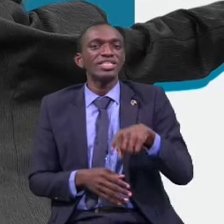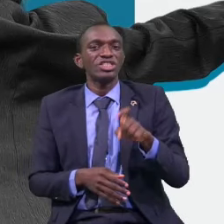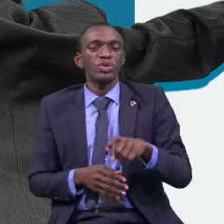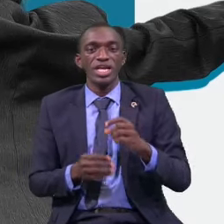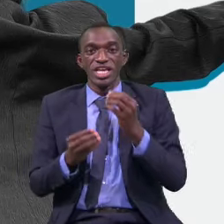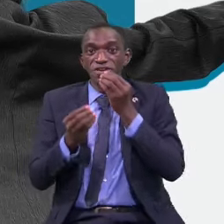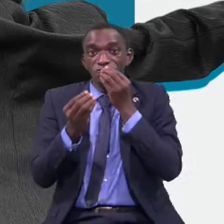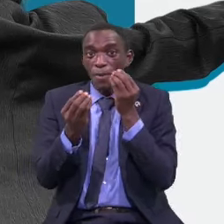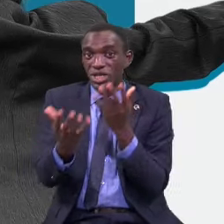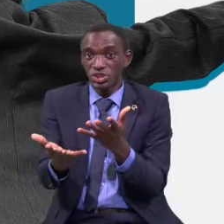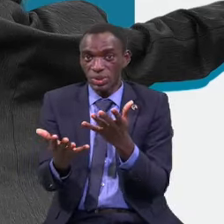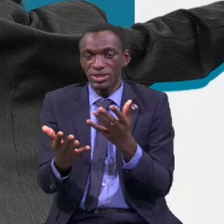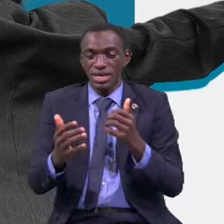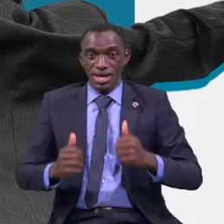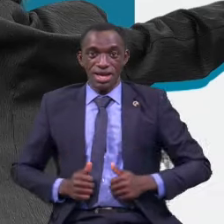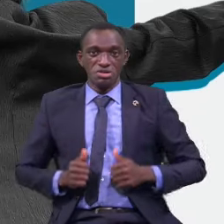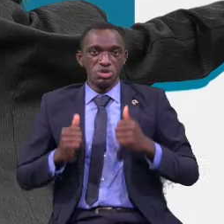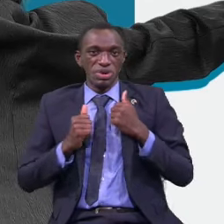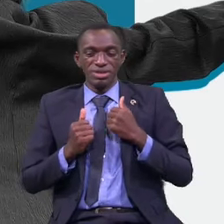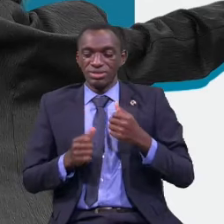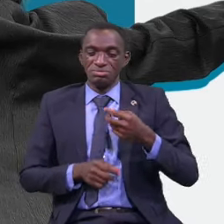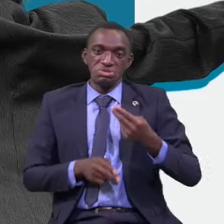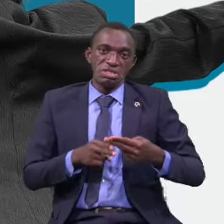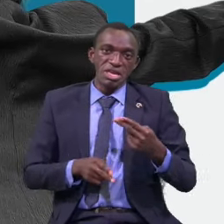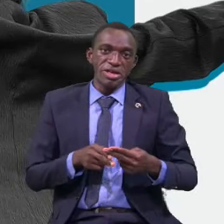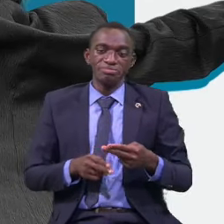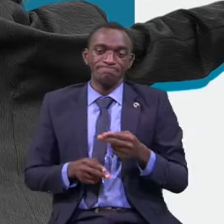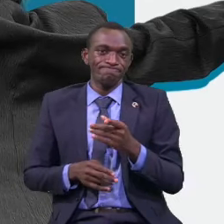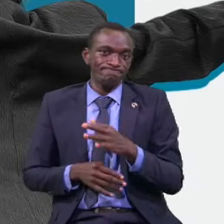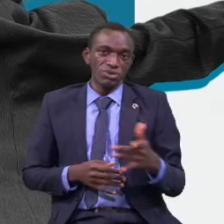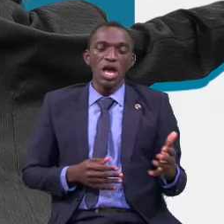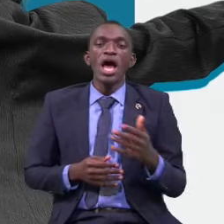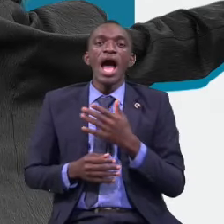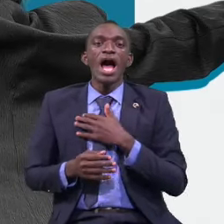that will give allowance for a contact with you.